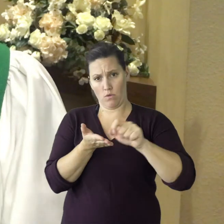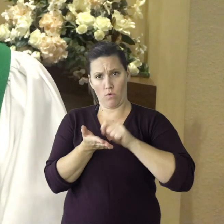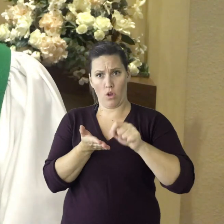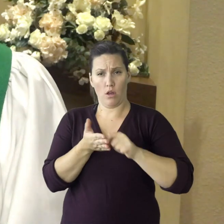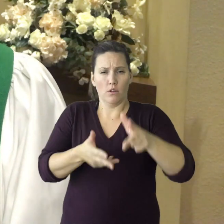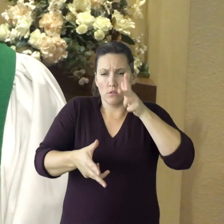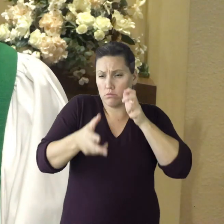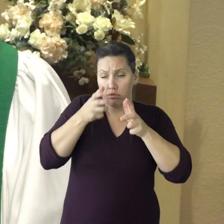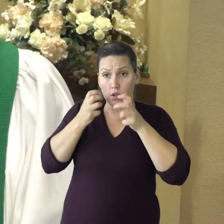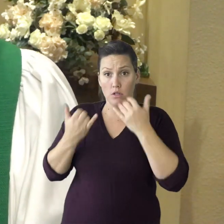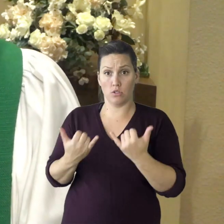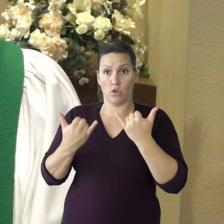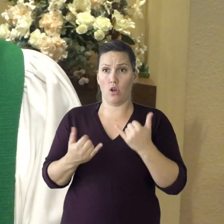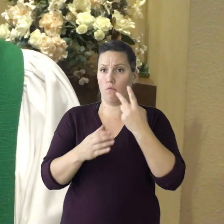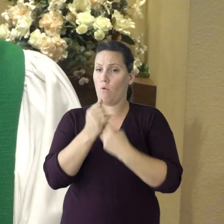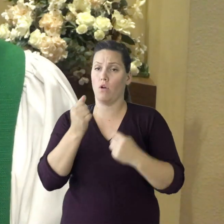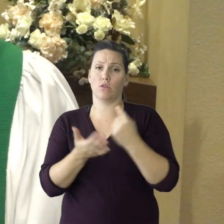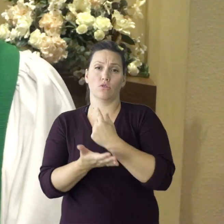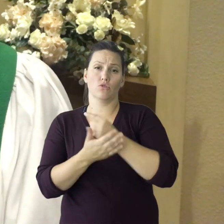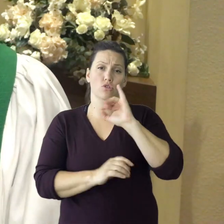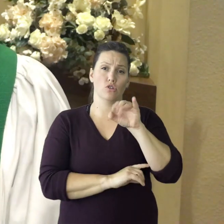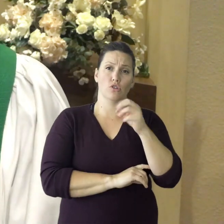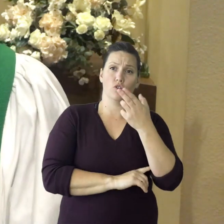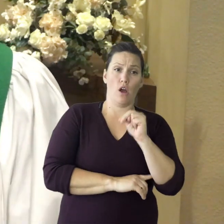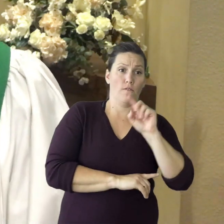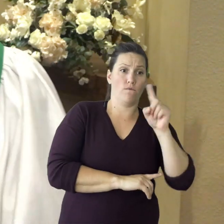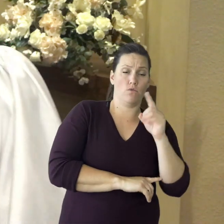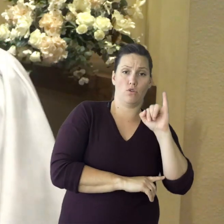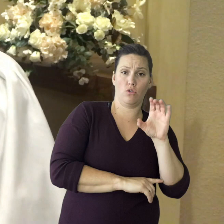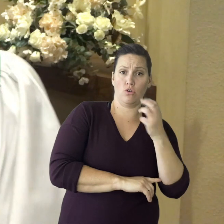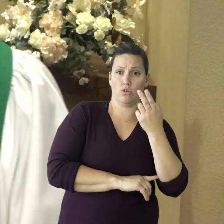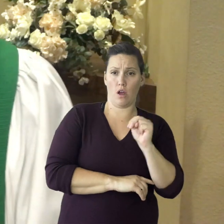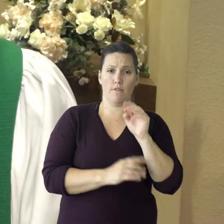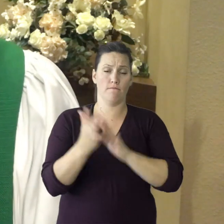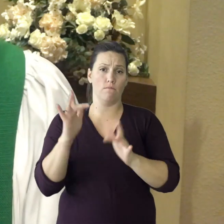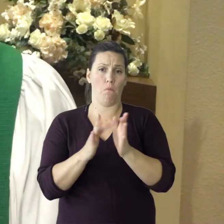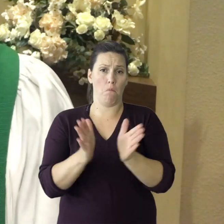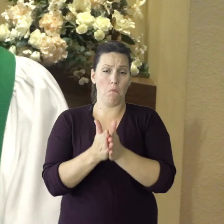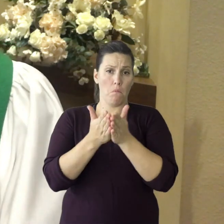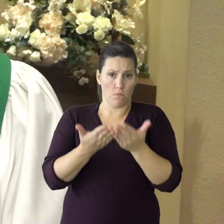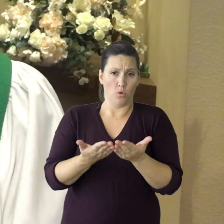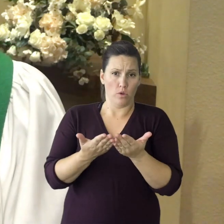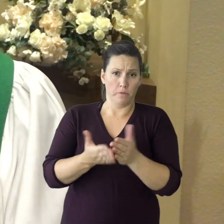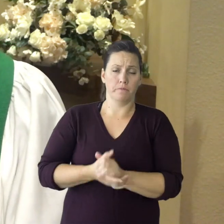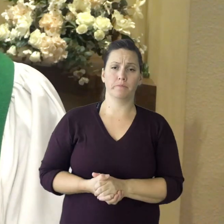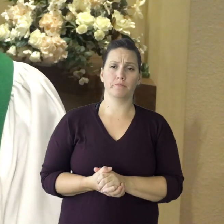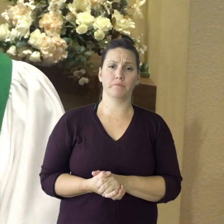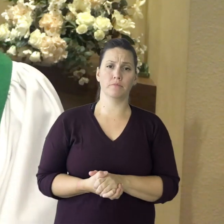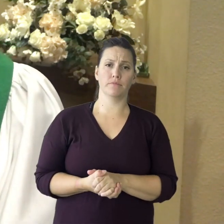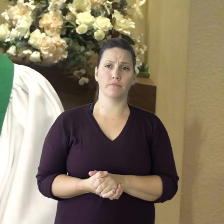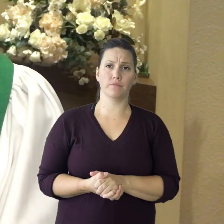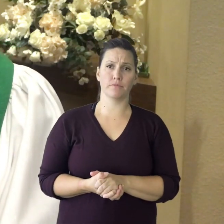his writings. We heard about it today in both the Gospel of John and the 1 John scripture lesson. Here's